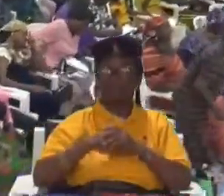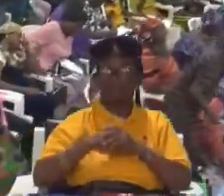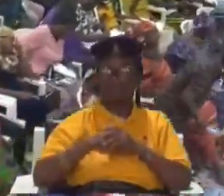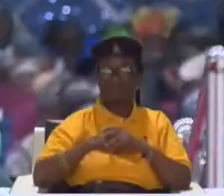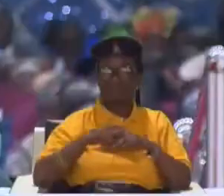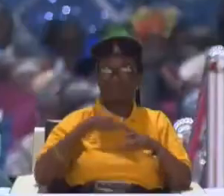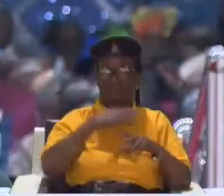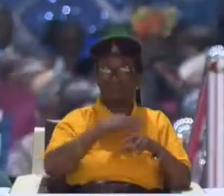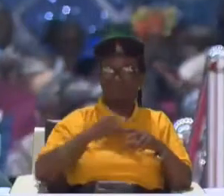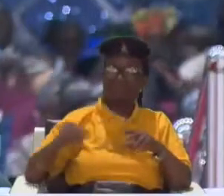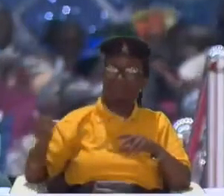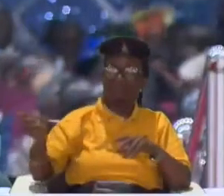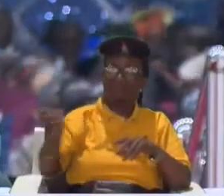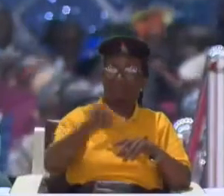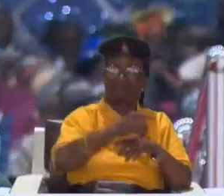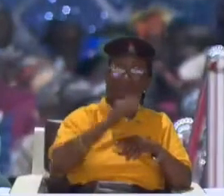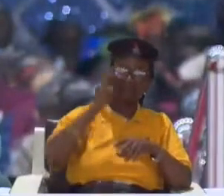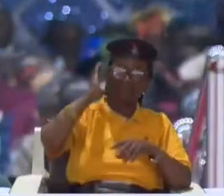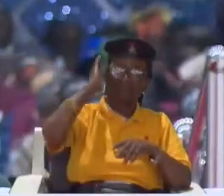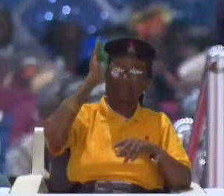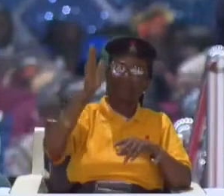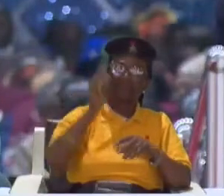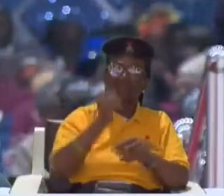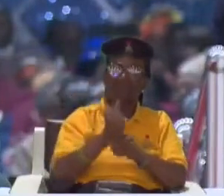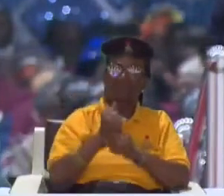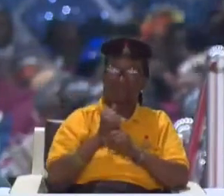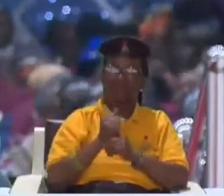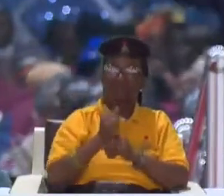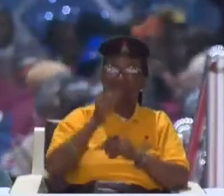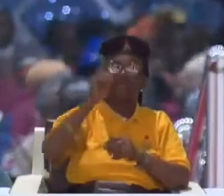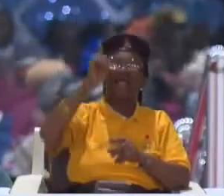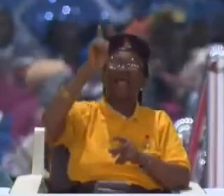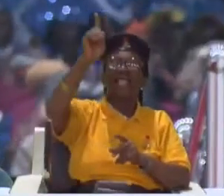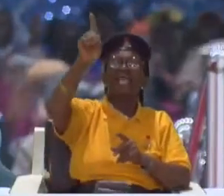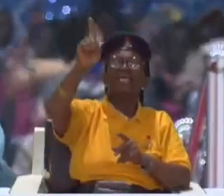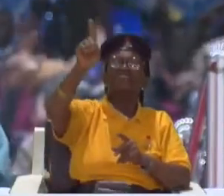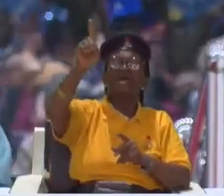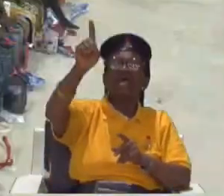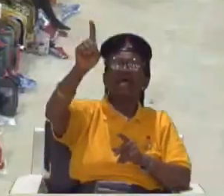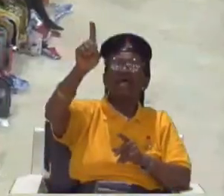you will get one every month for the rest of the year.